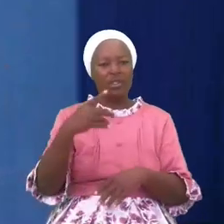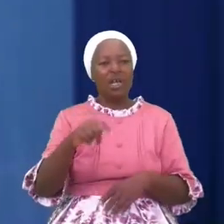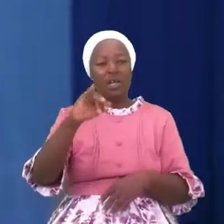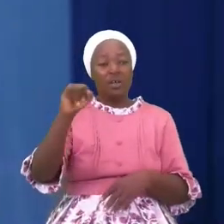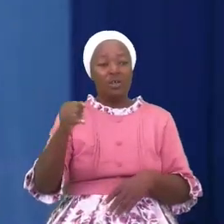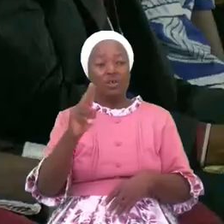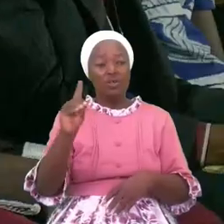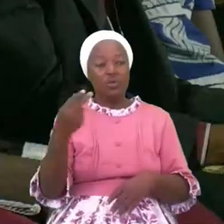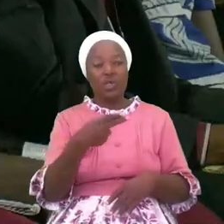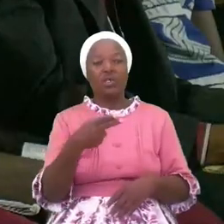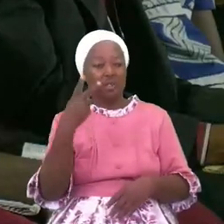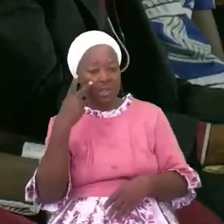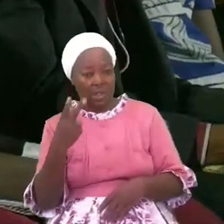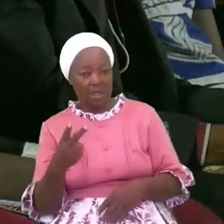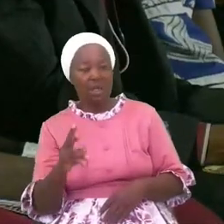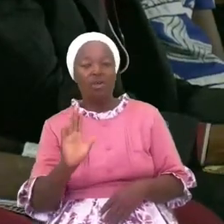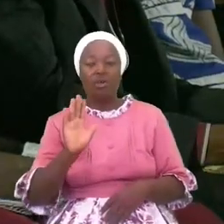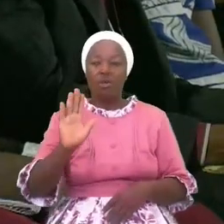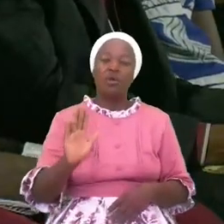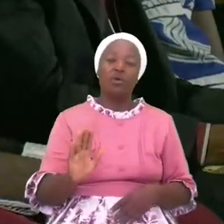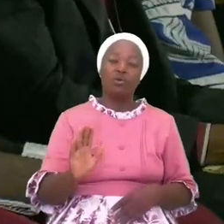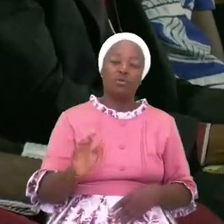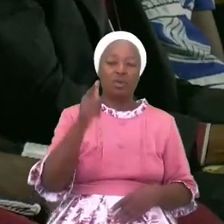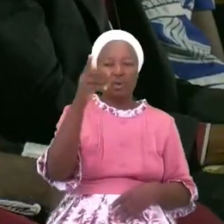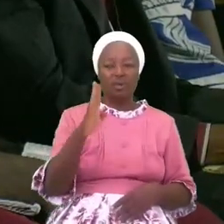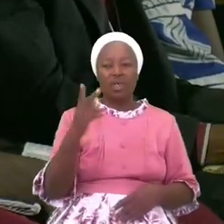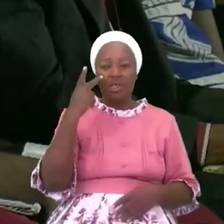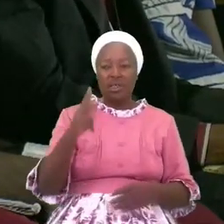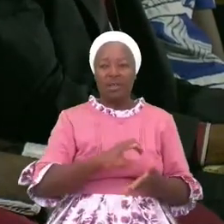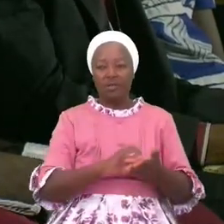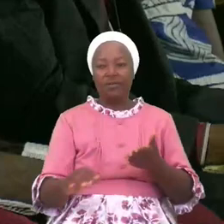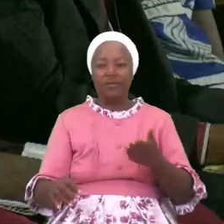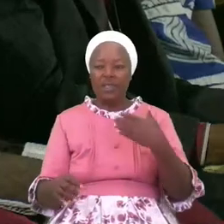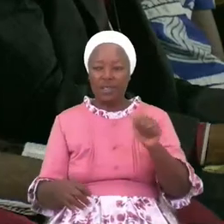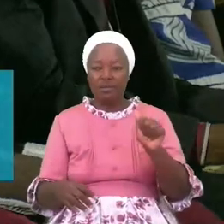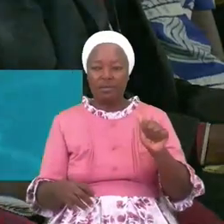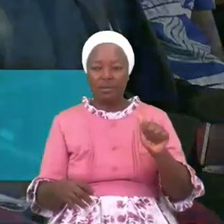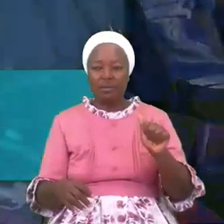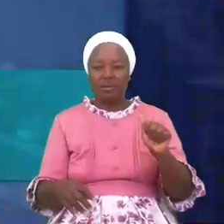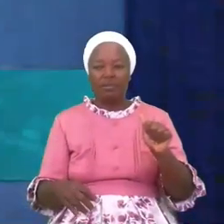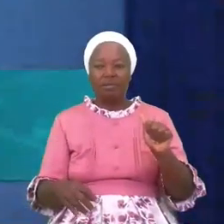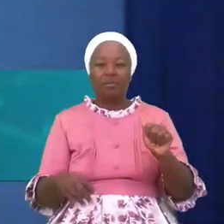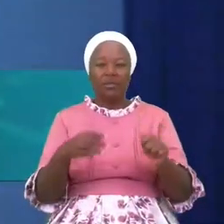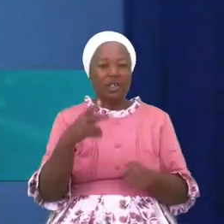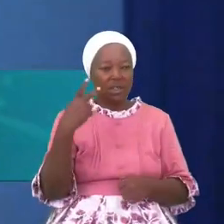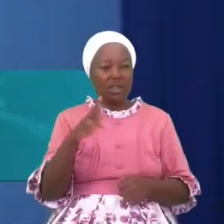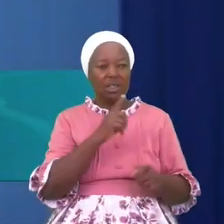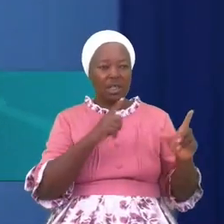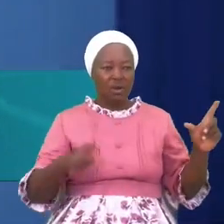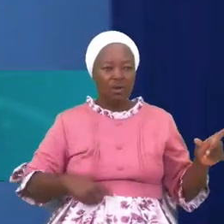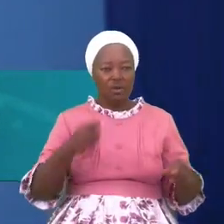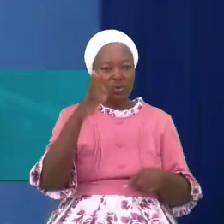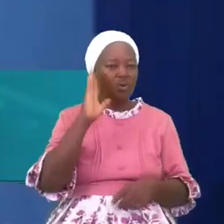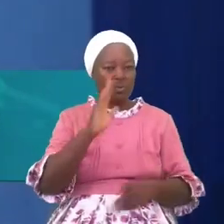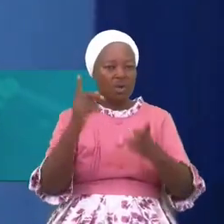verse 10. In verse 10, behold, the Lord God will come. What strong hand